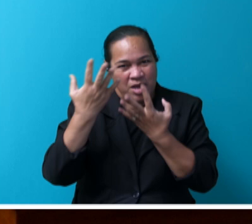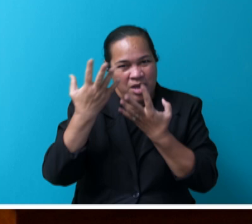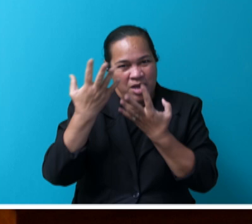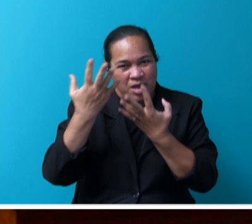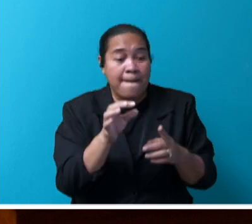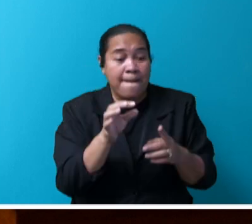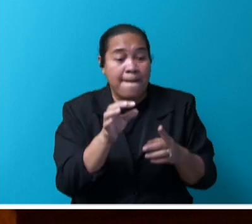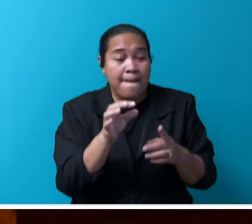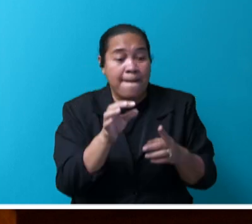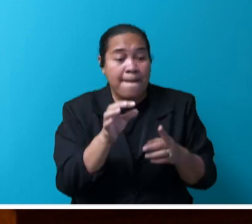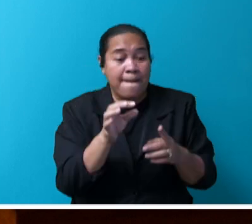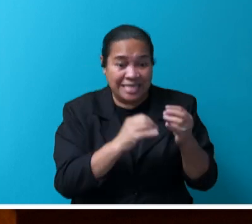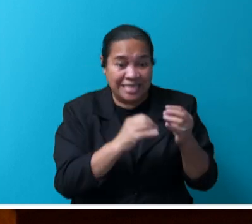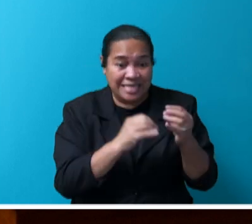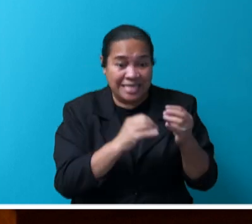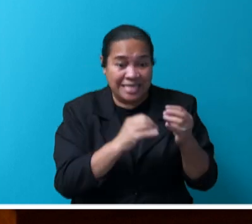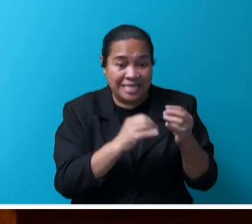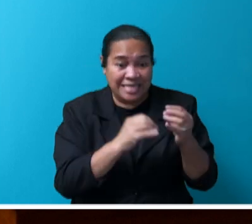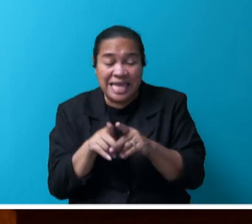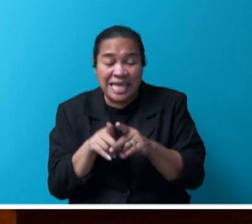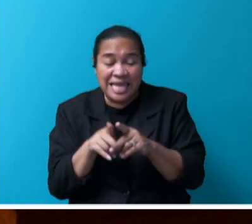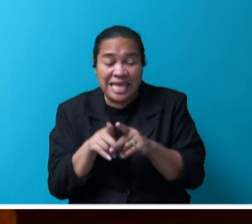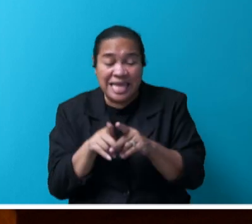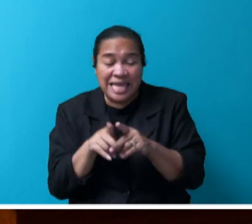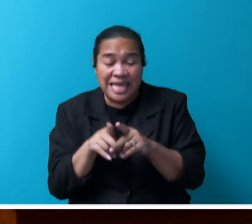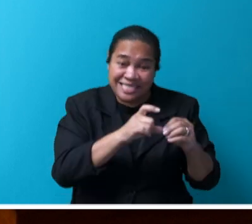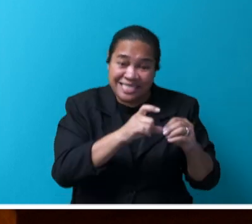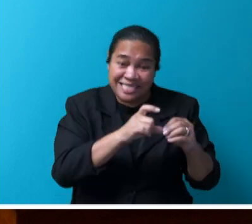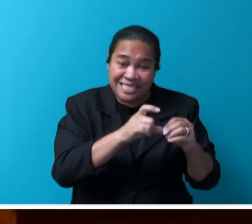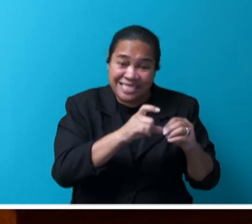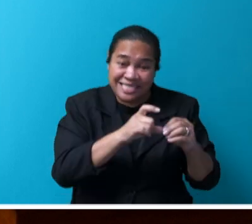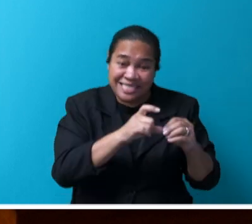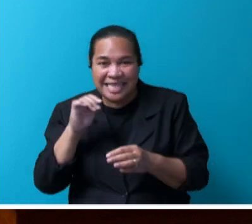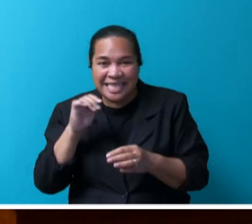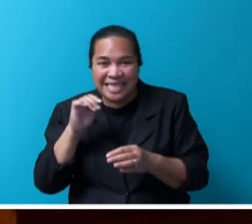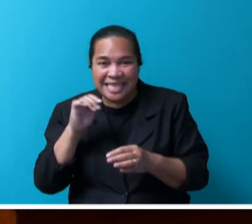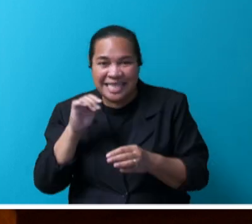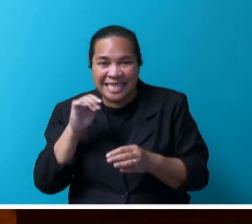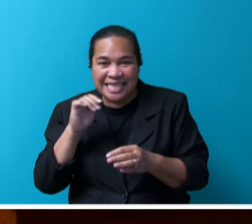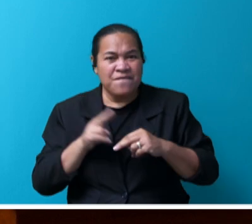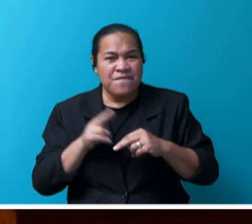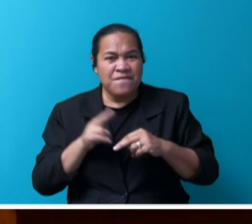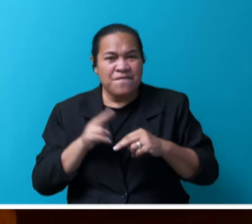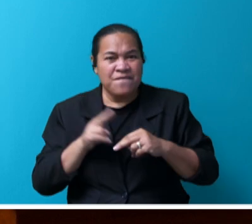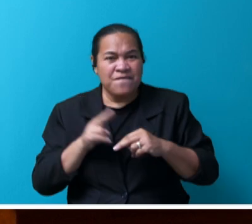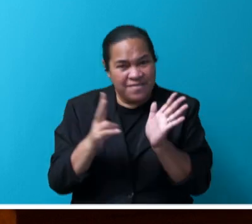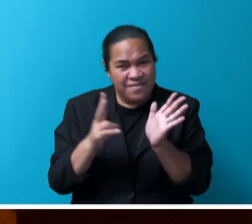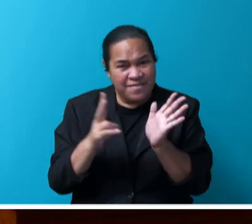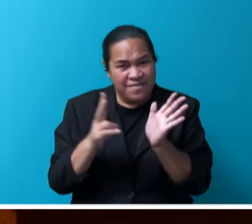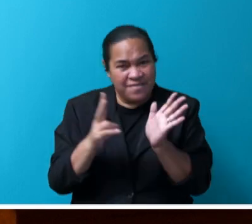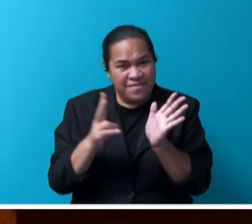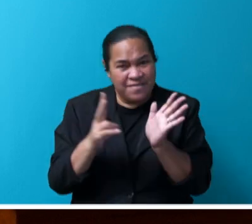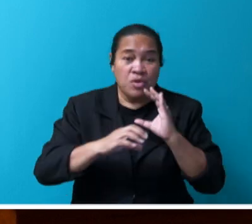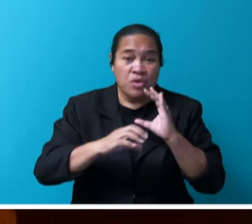Minister, who also served as the Minister for Information, affirmed earlier today. I would like to take this opportunity to also